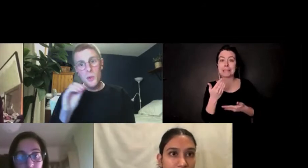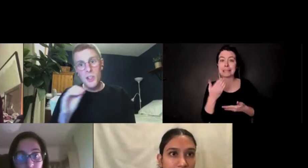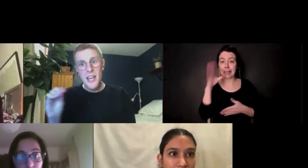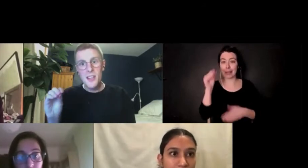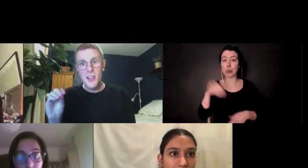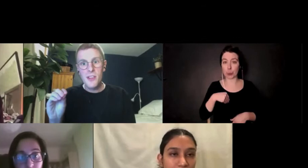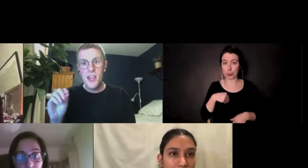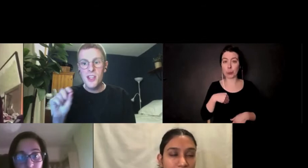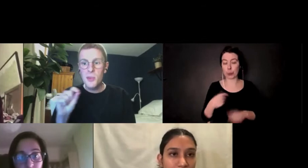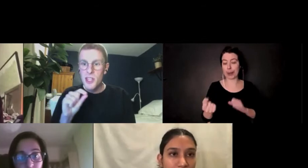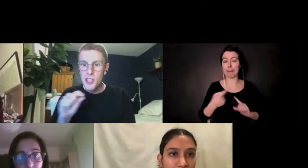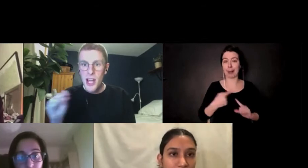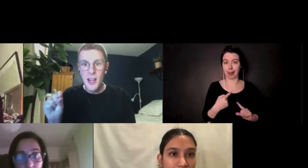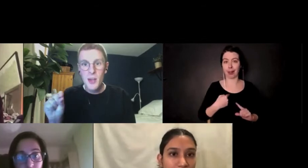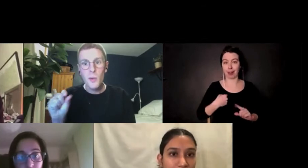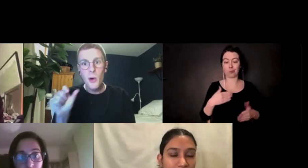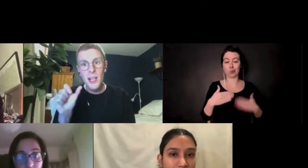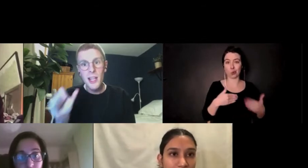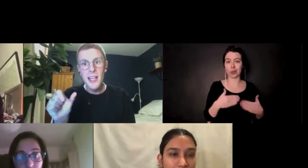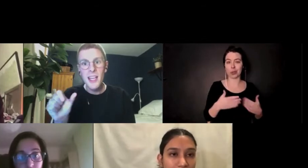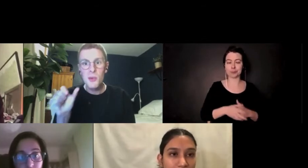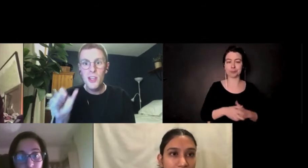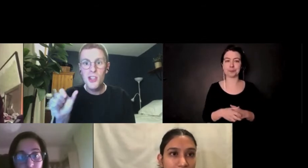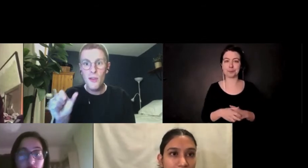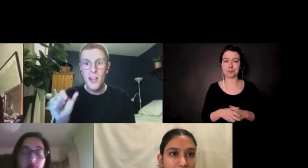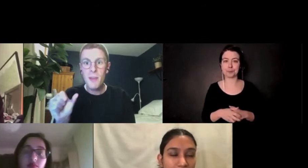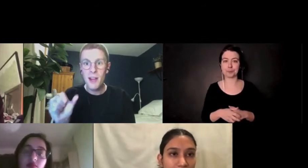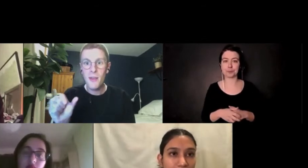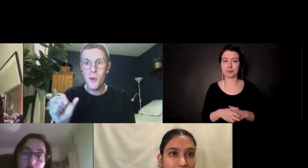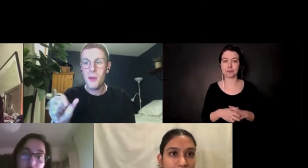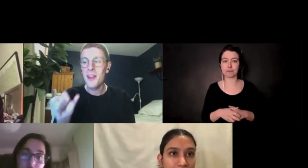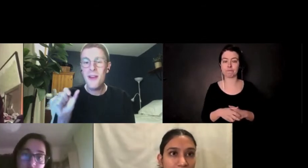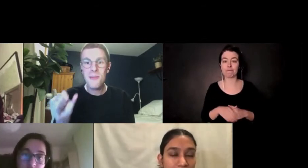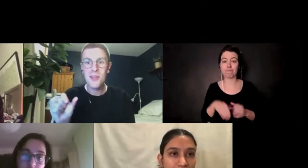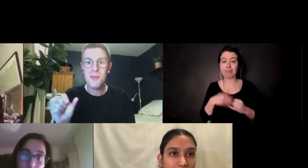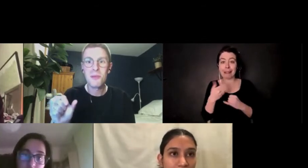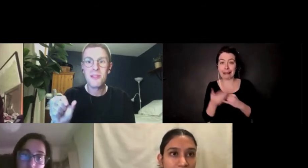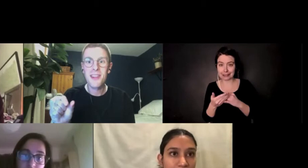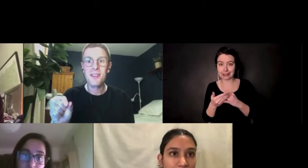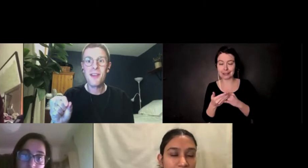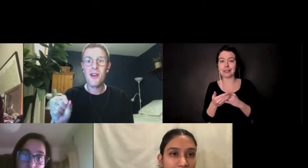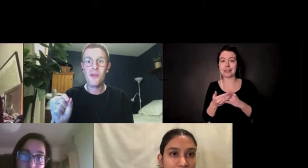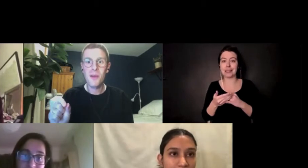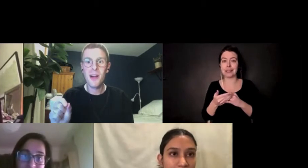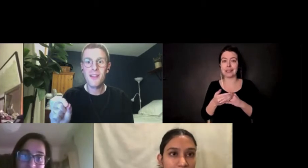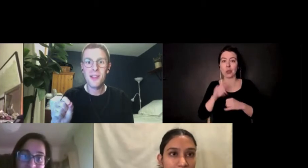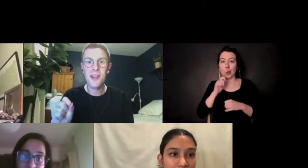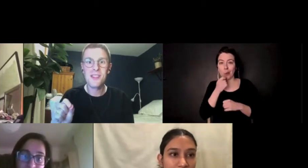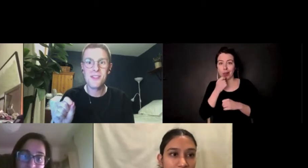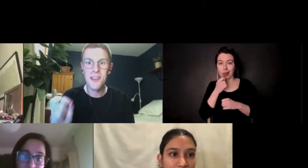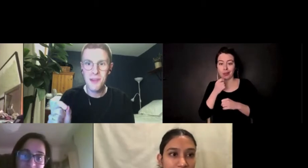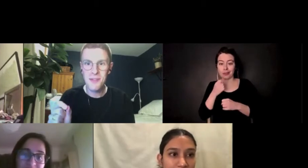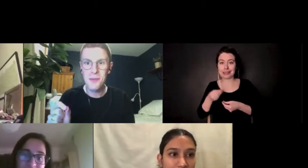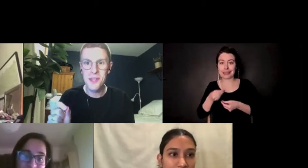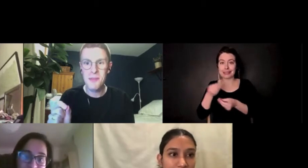do towards the end of the conversation within the chat, we'll put a little link into a really short feedback form. I know everybody's probably feeling very overwhelmed by evaluations